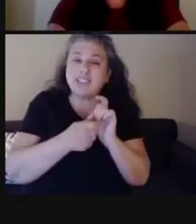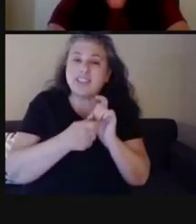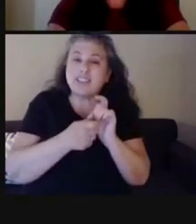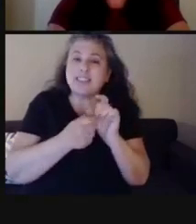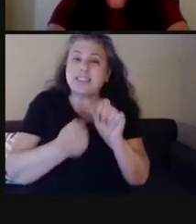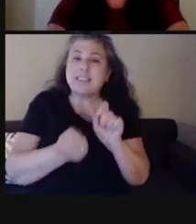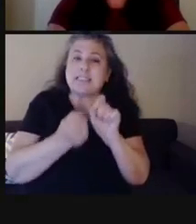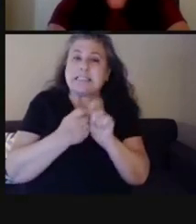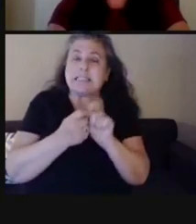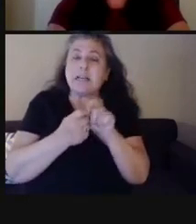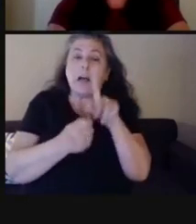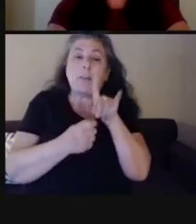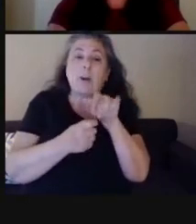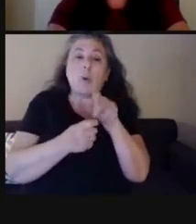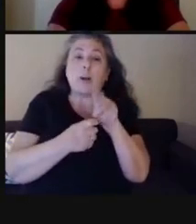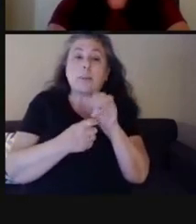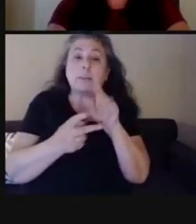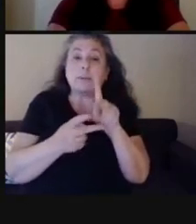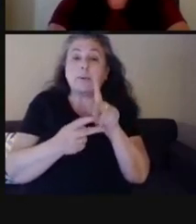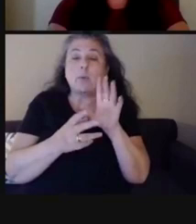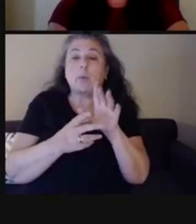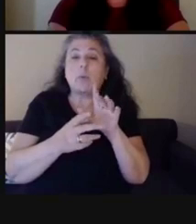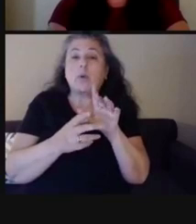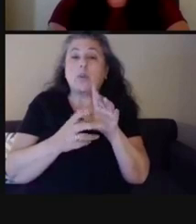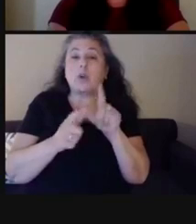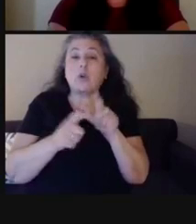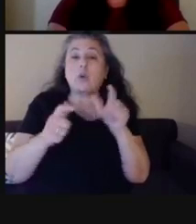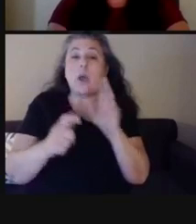particularly the Potawatomi people. We're a Great Lakes tribe.